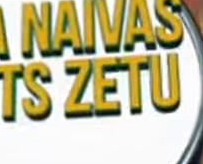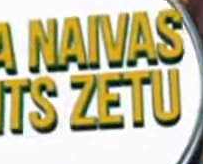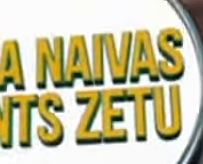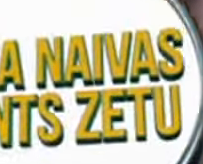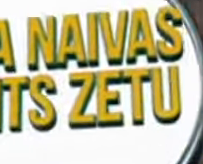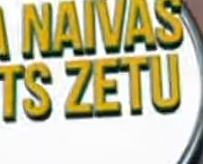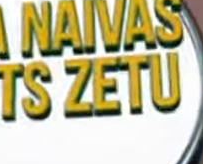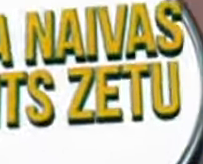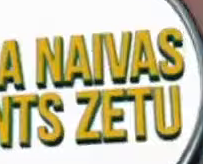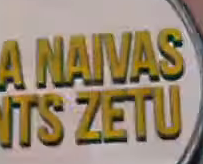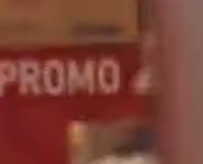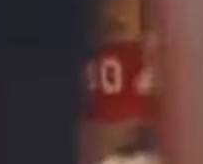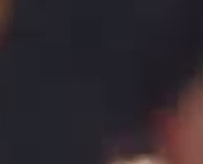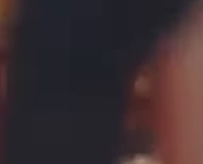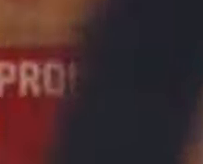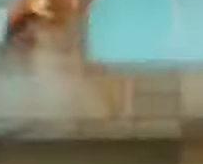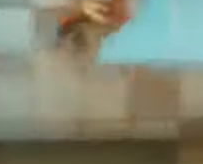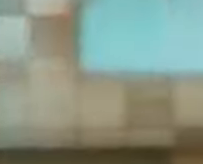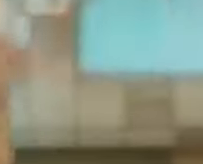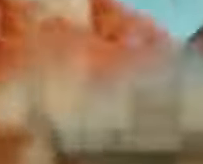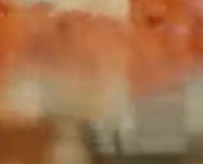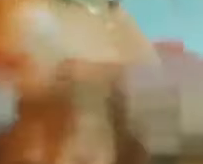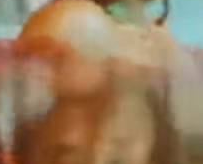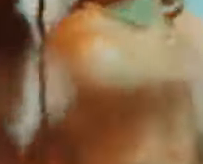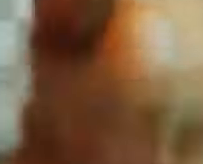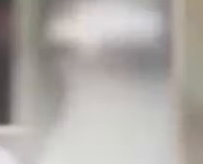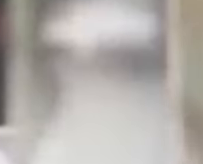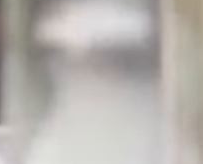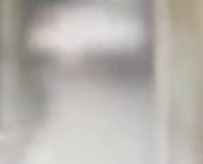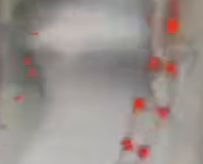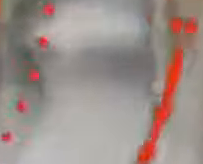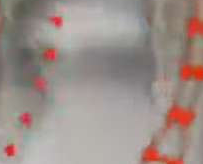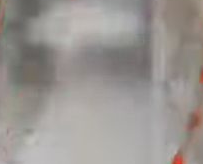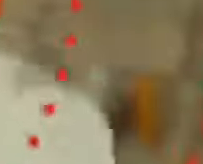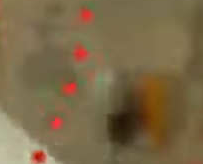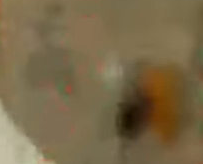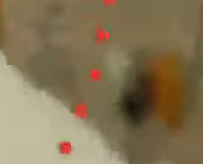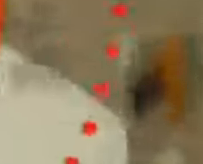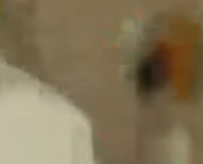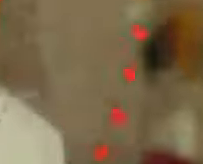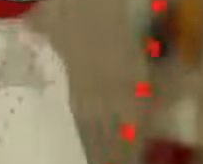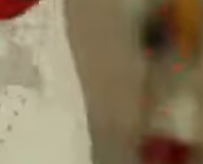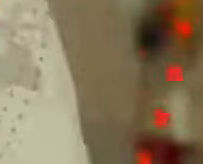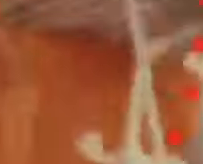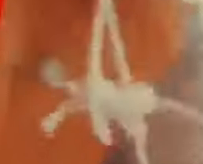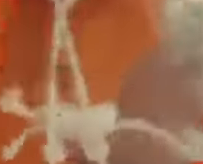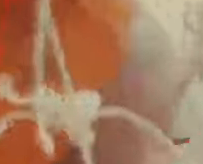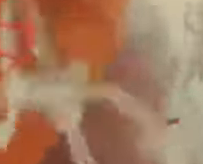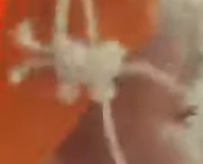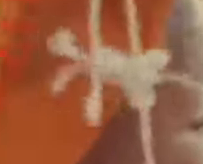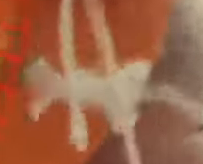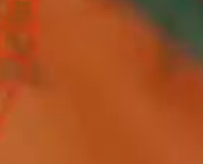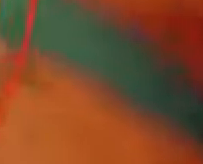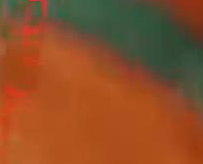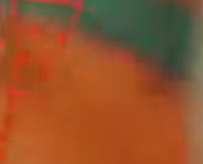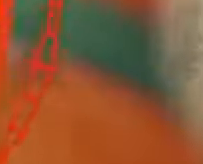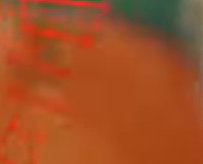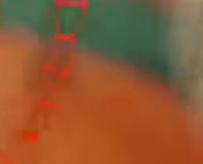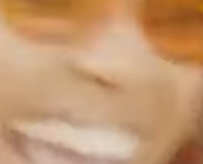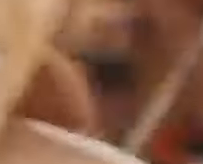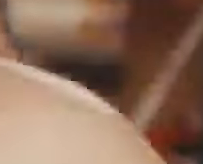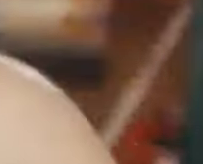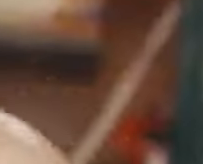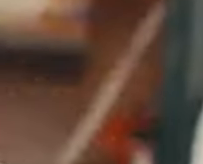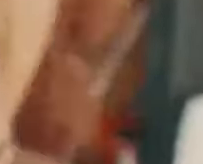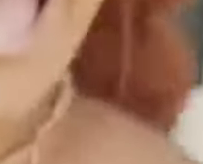Katika, alo. Tukatike kikwetu oyo Naivas kikwetu fiesta. Kikwetu, Nakuru